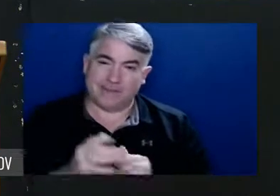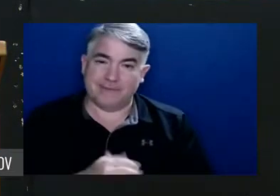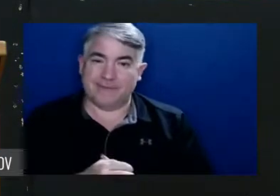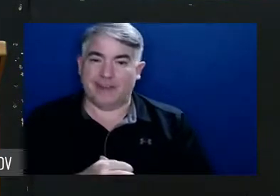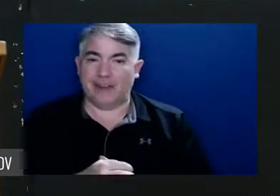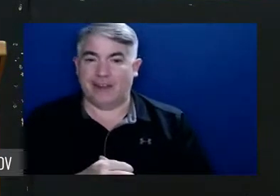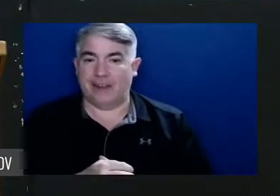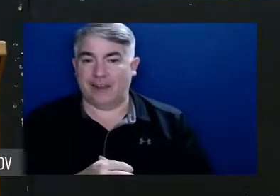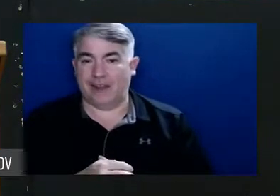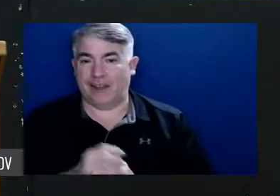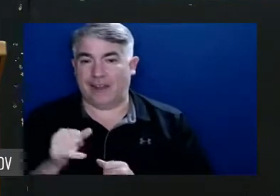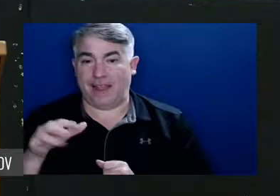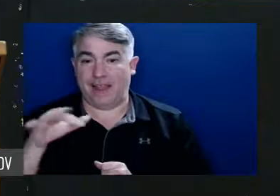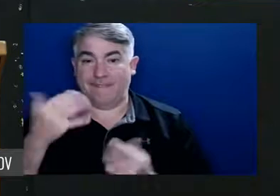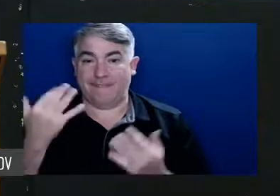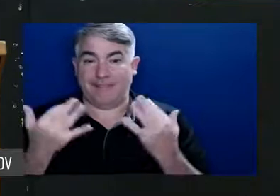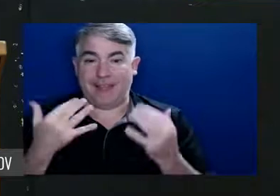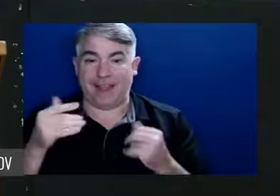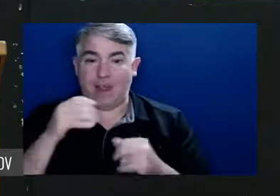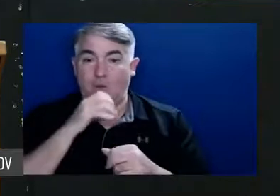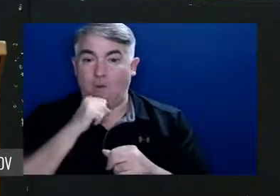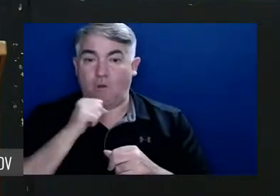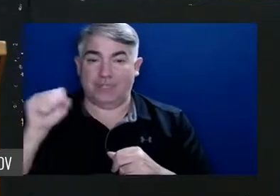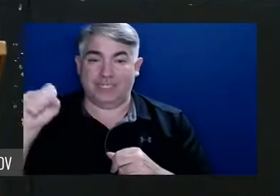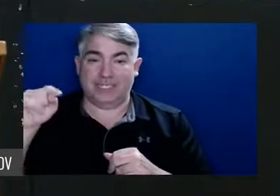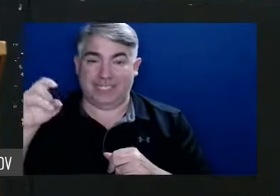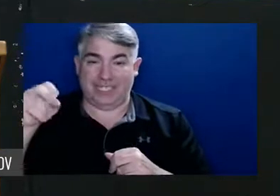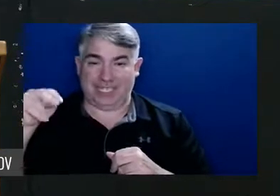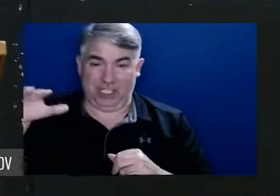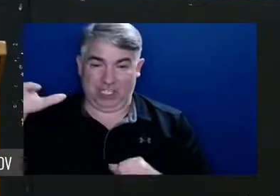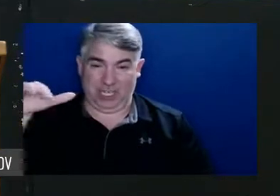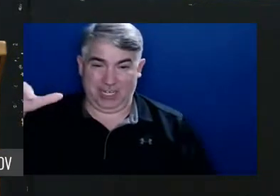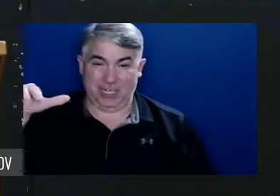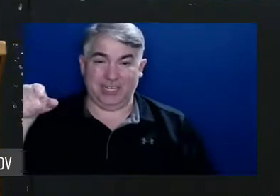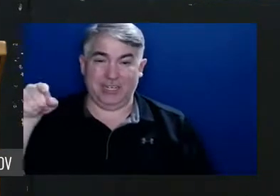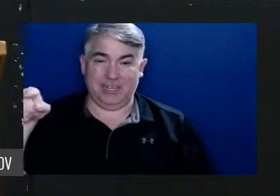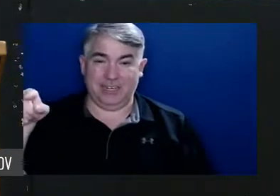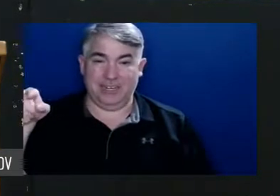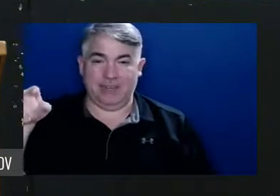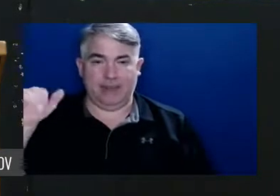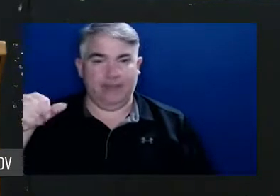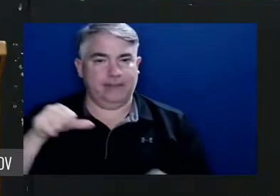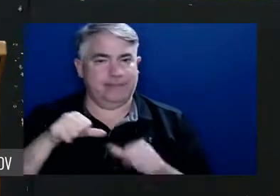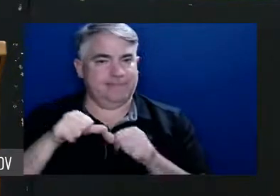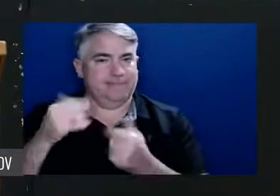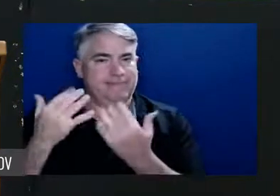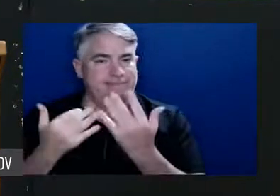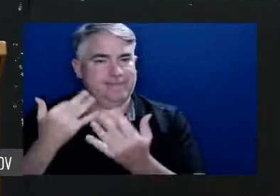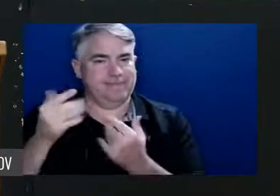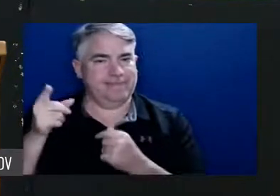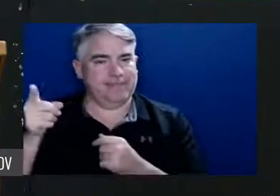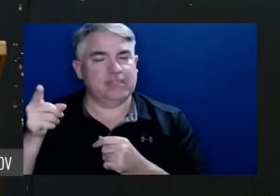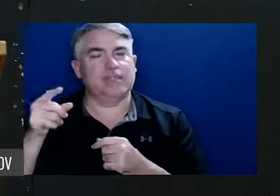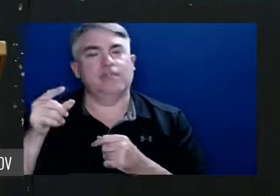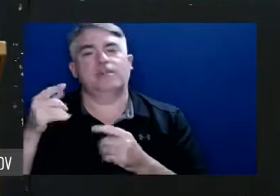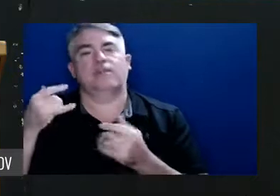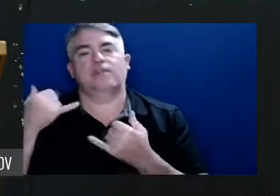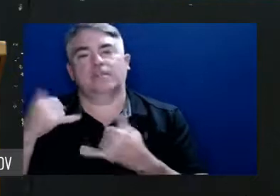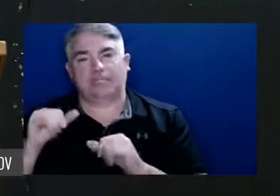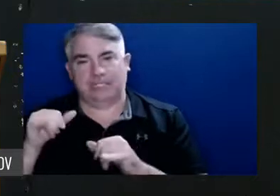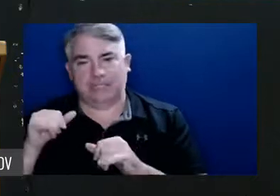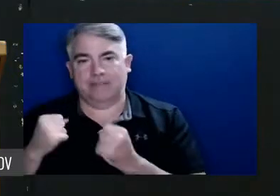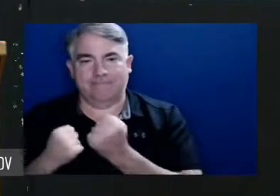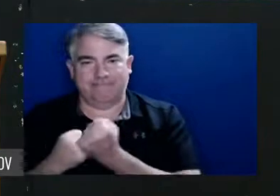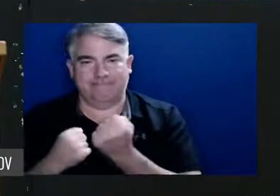to continue to burn. And so let's continue supporting the firefighters and the folks on the ground. Let's continue to recognize that we do have people